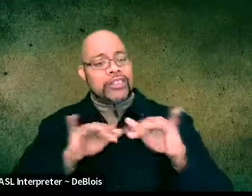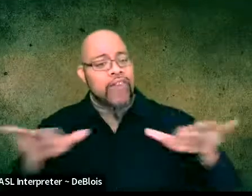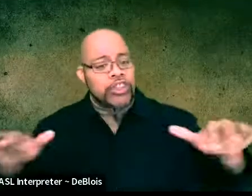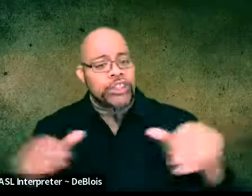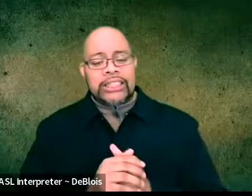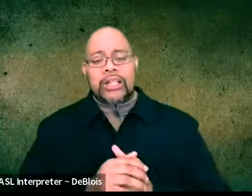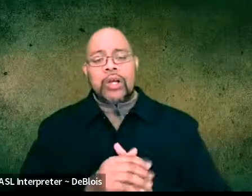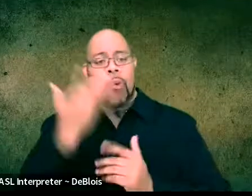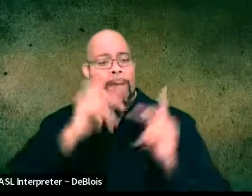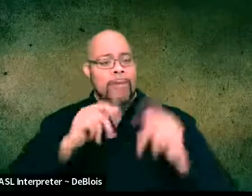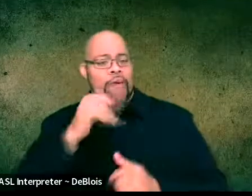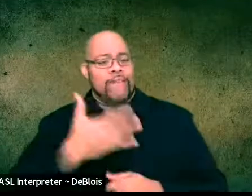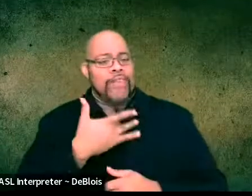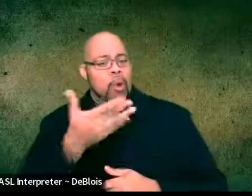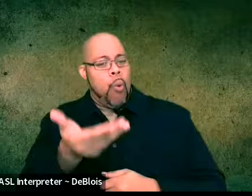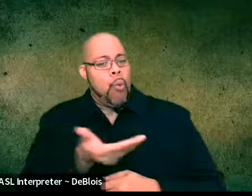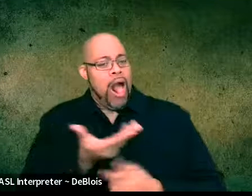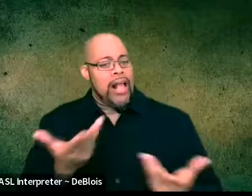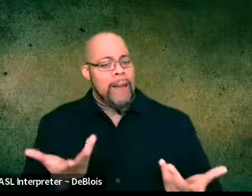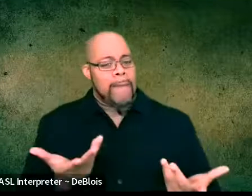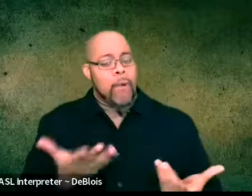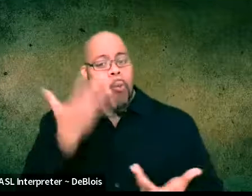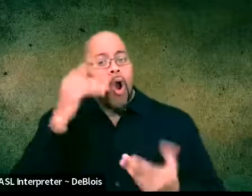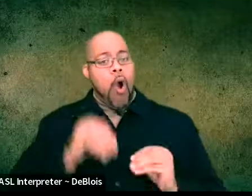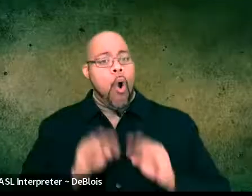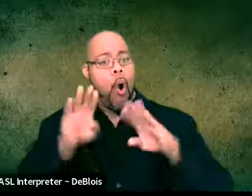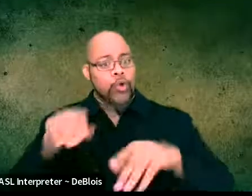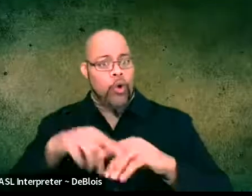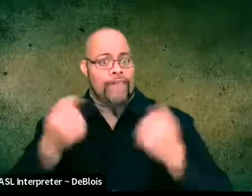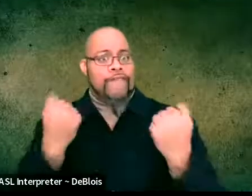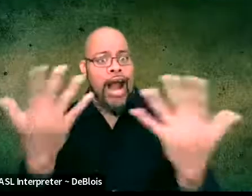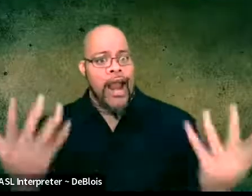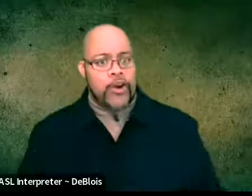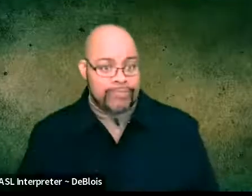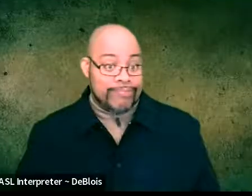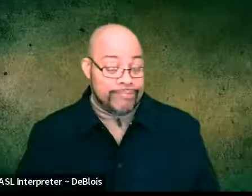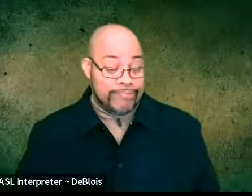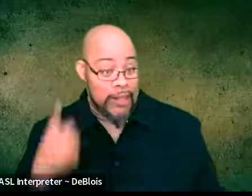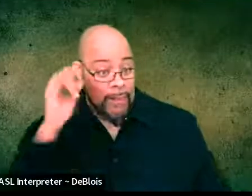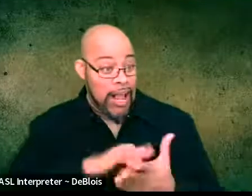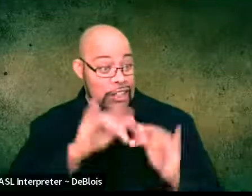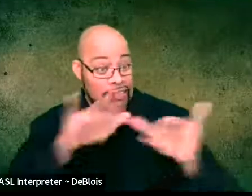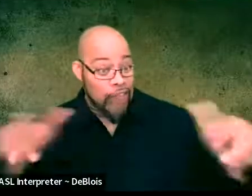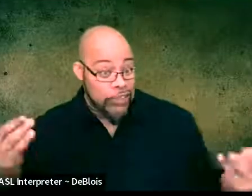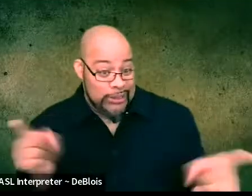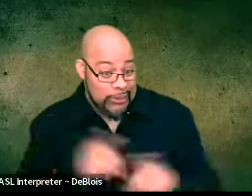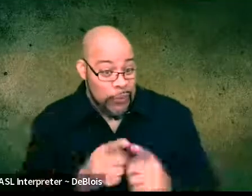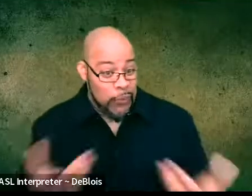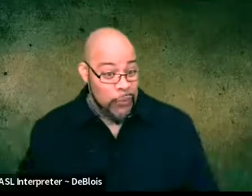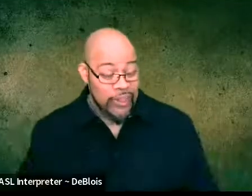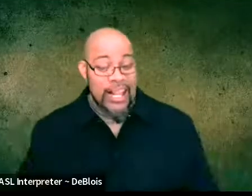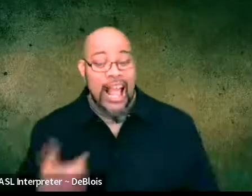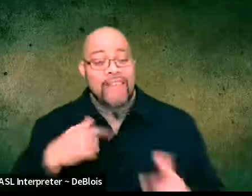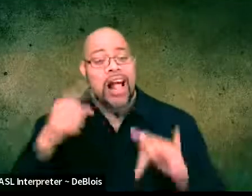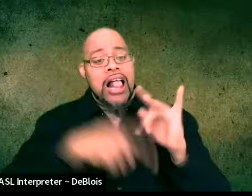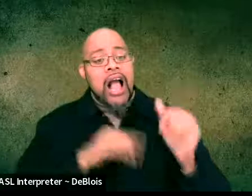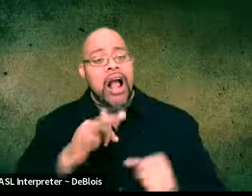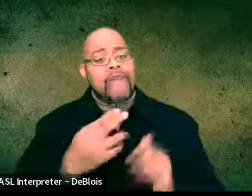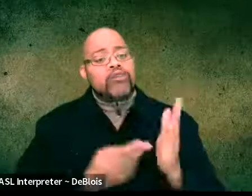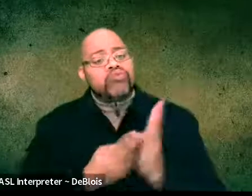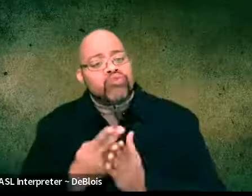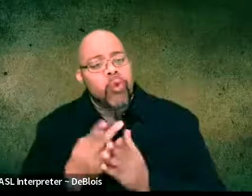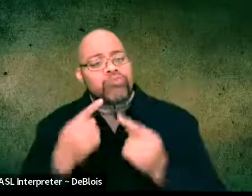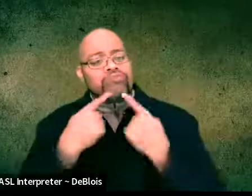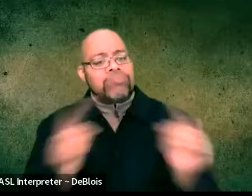why people don't feel welcome. I mean, why the ocean is on fire, if we don't think about diversity at all. There's a lack of truth